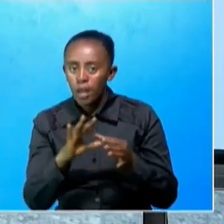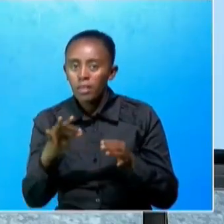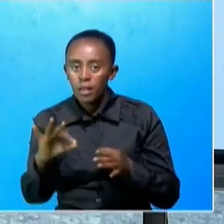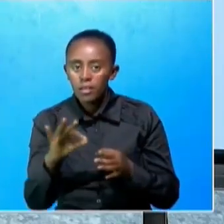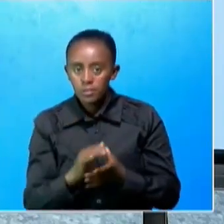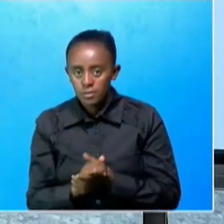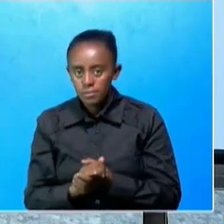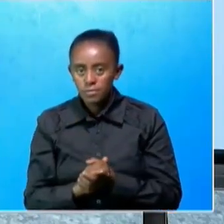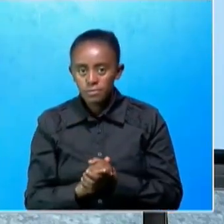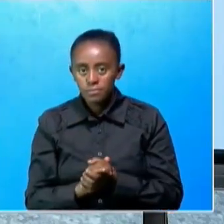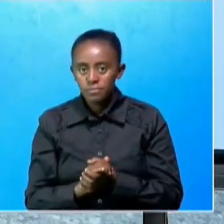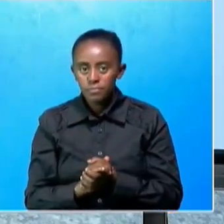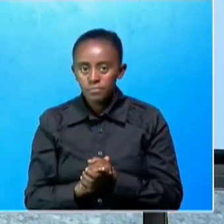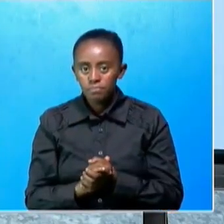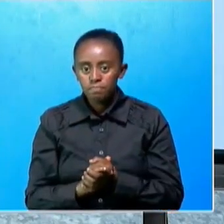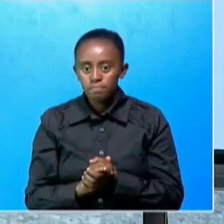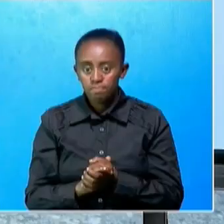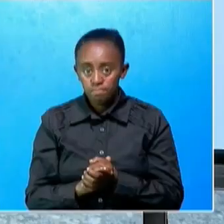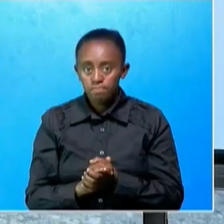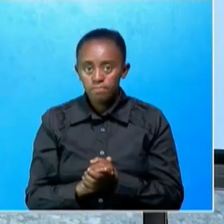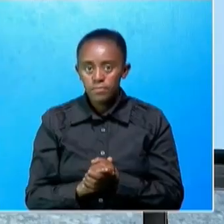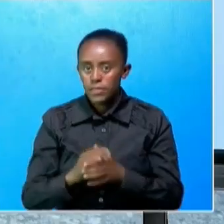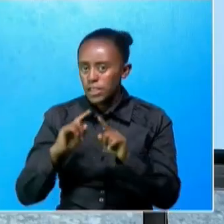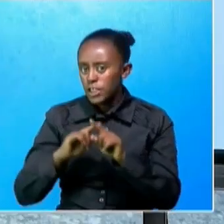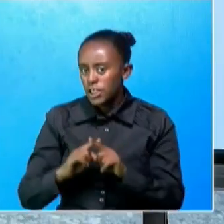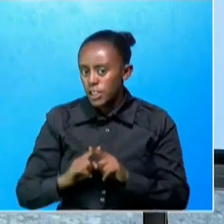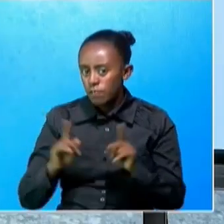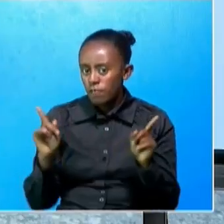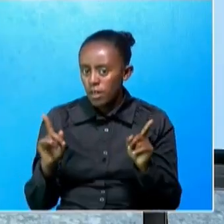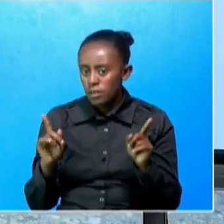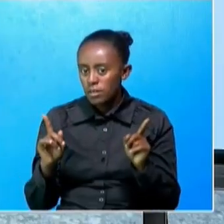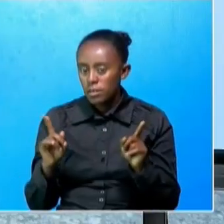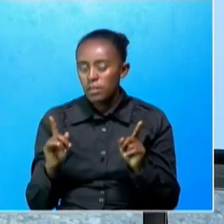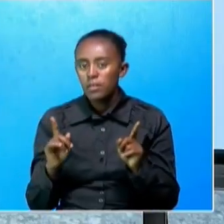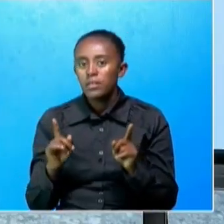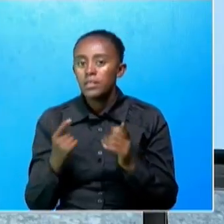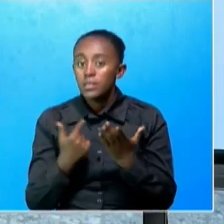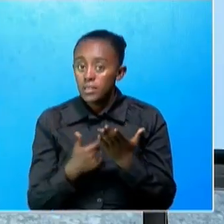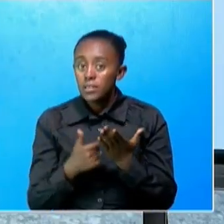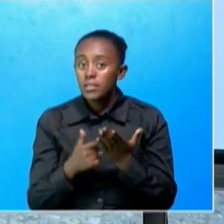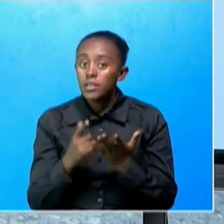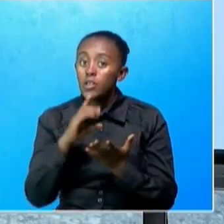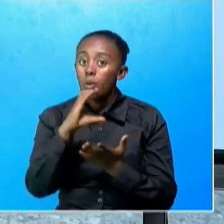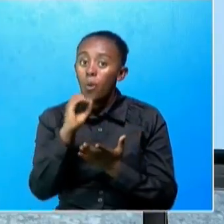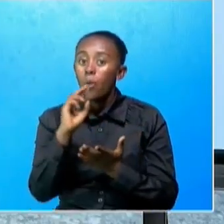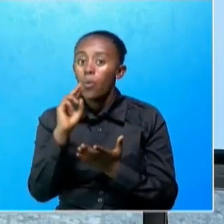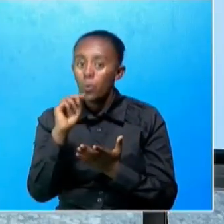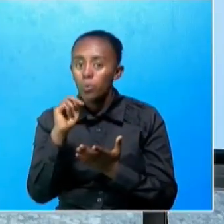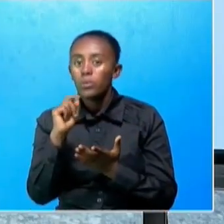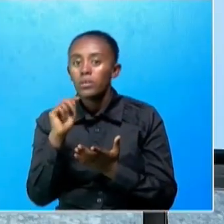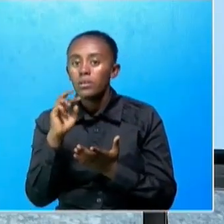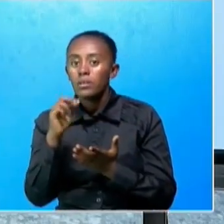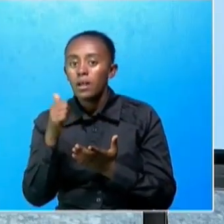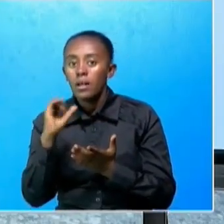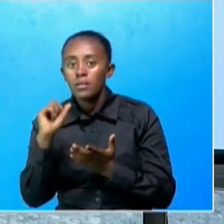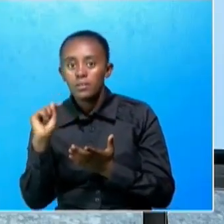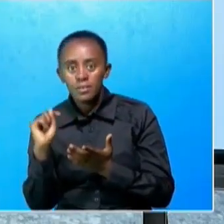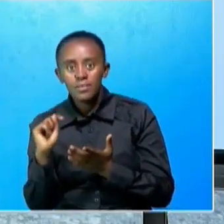yours. Different from. This is also another contrasting